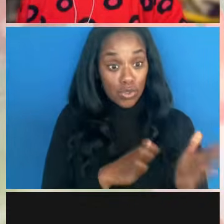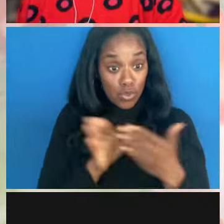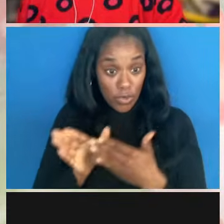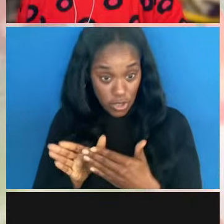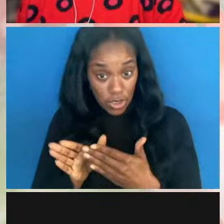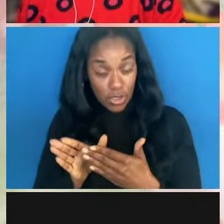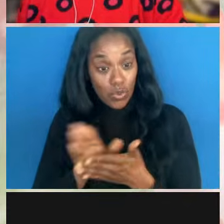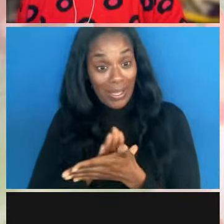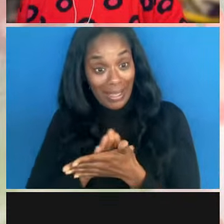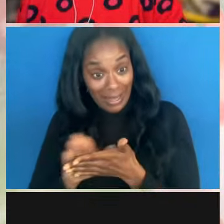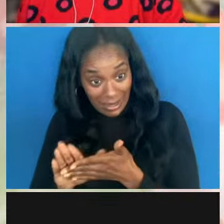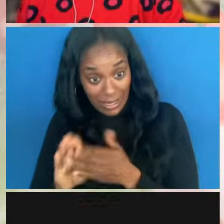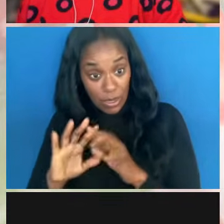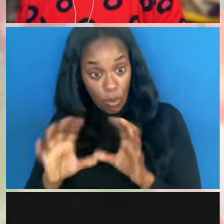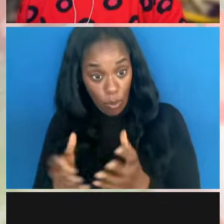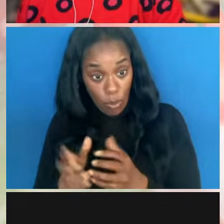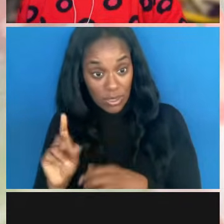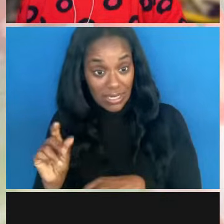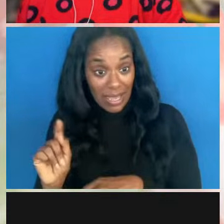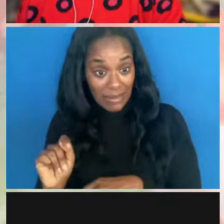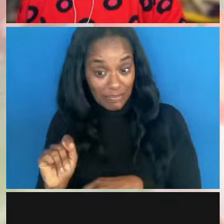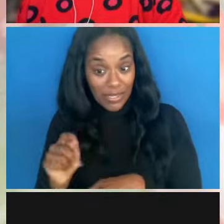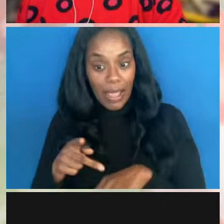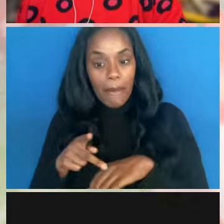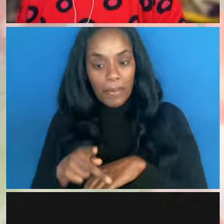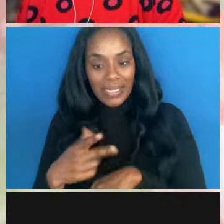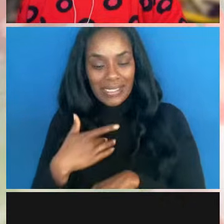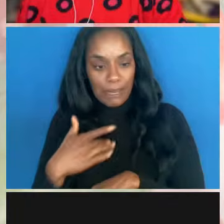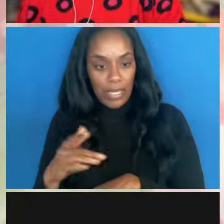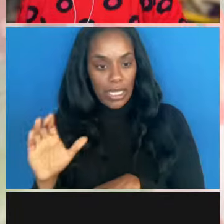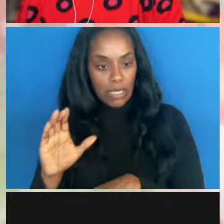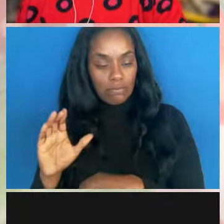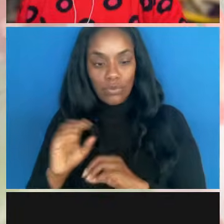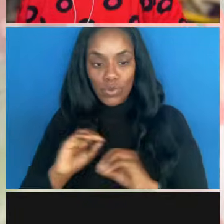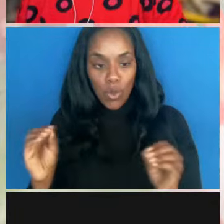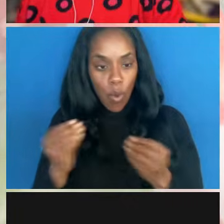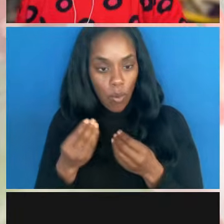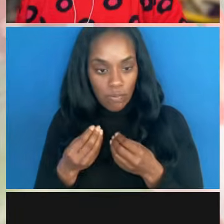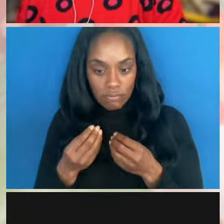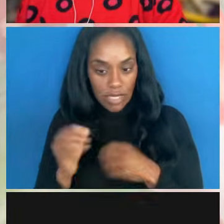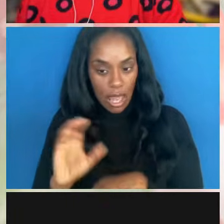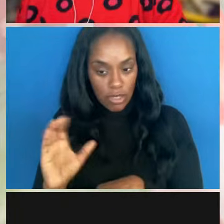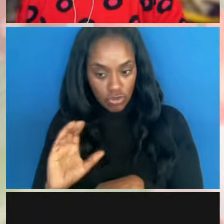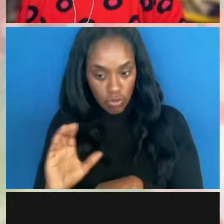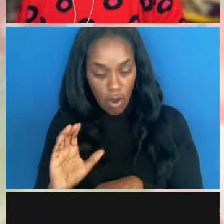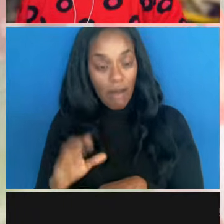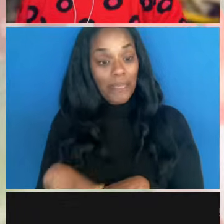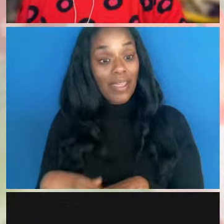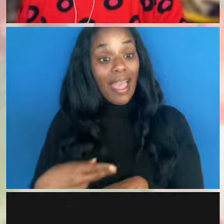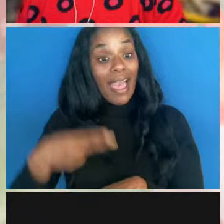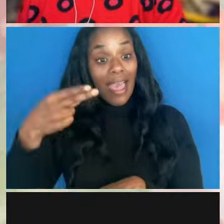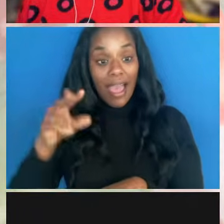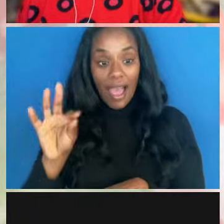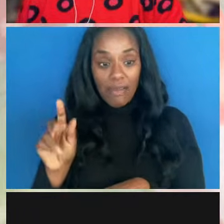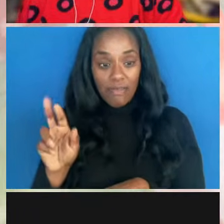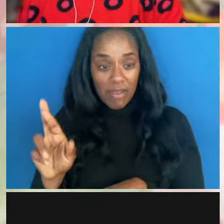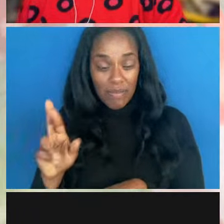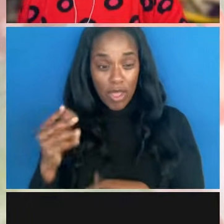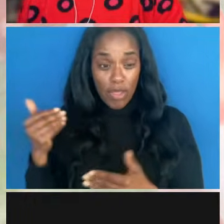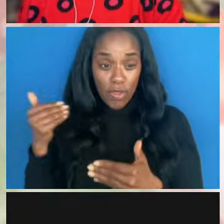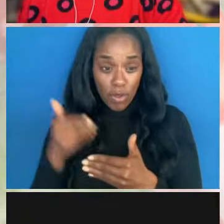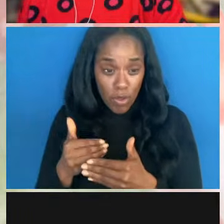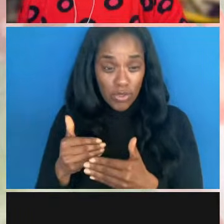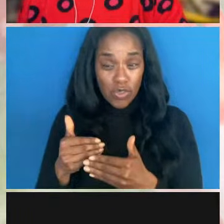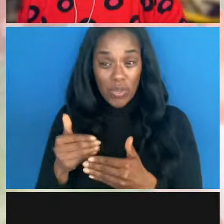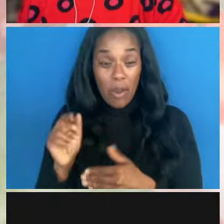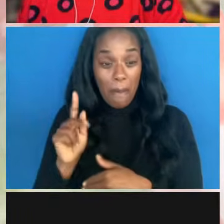are naturally cholesterol-free and high in fiber. And the closer we get to African antecedents of